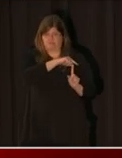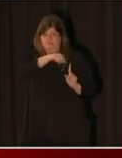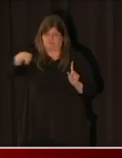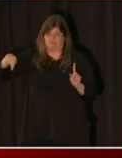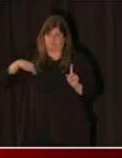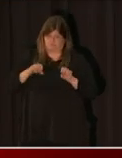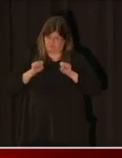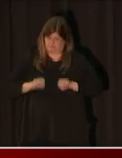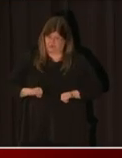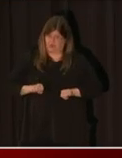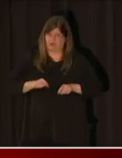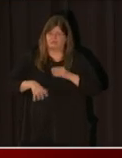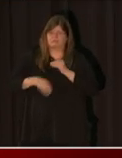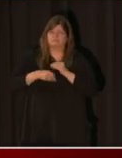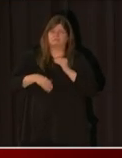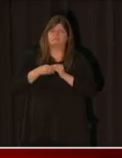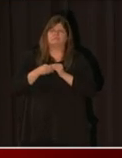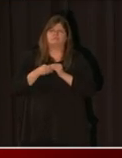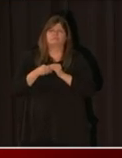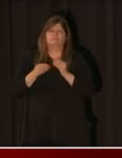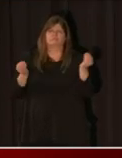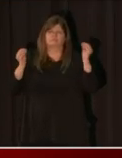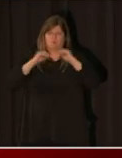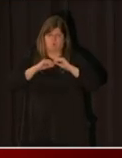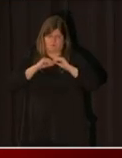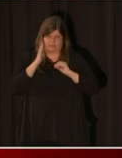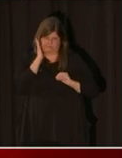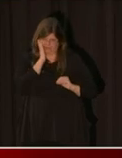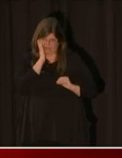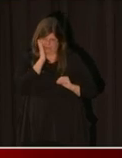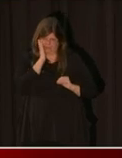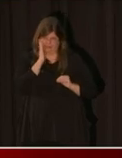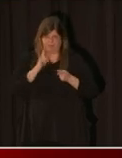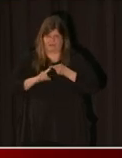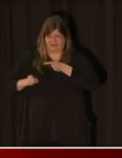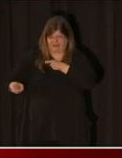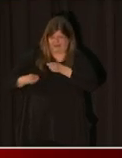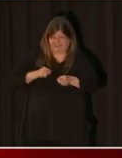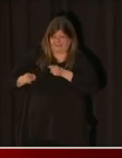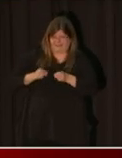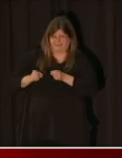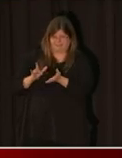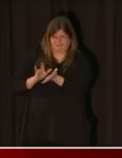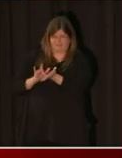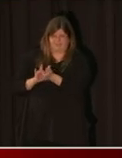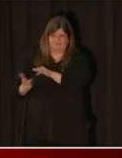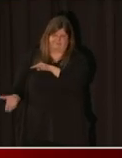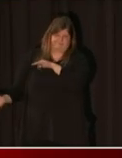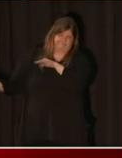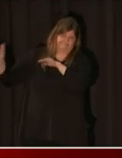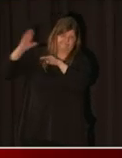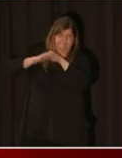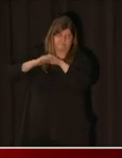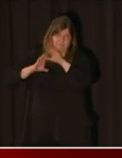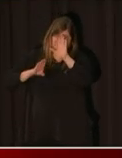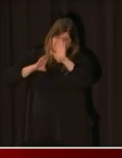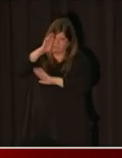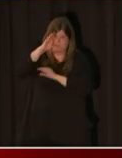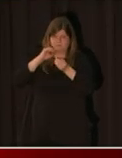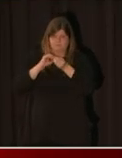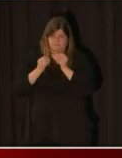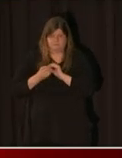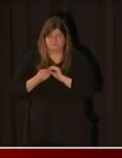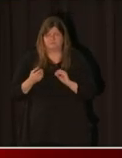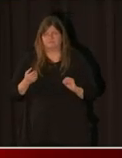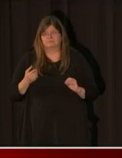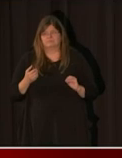we think are the number of beds to handle our surge. And then the outside number